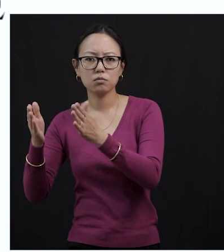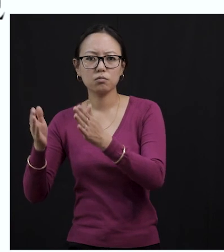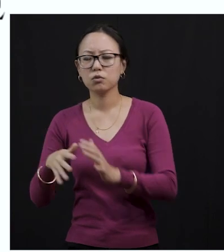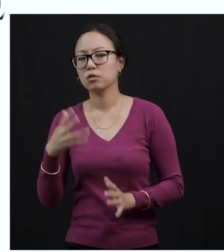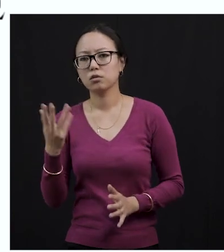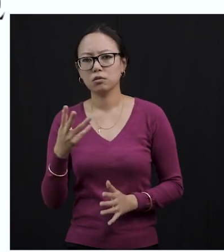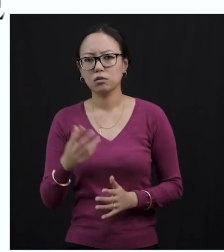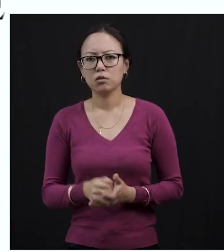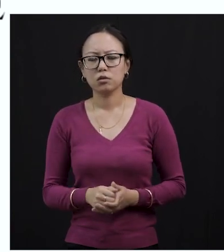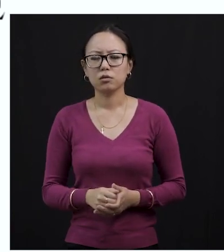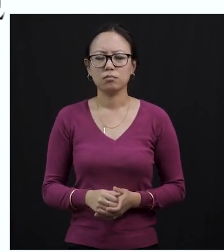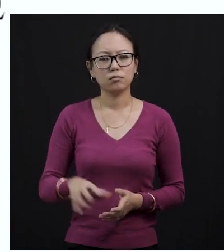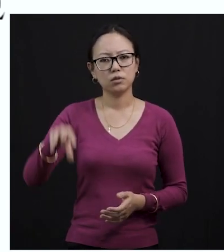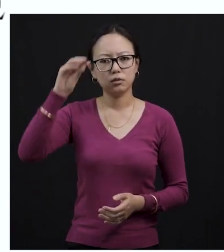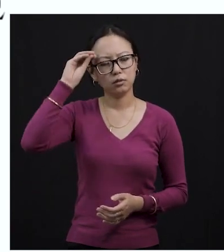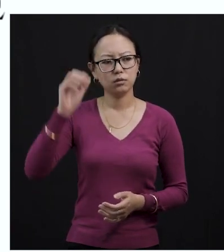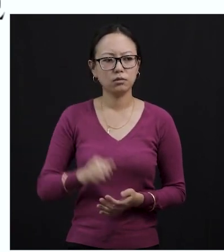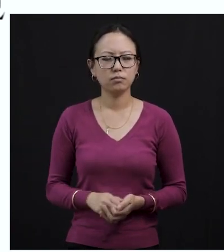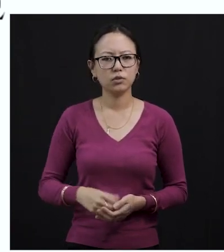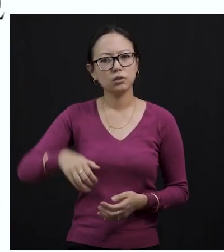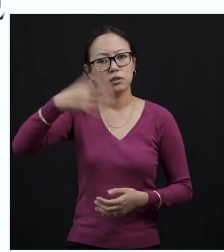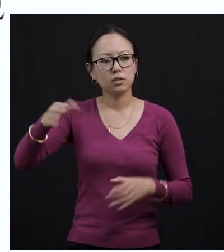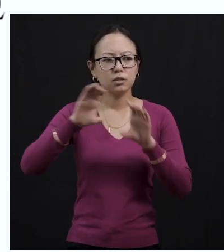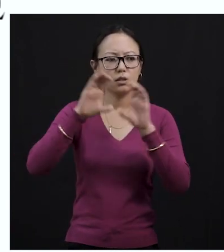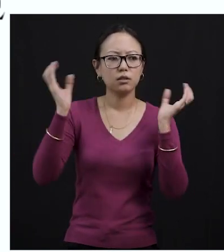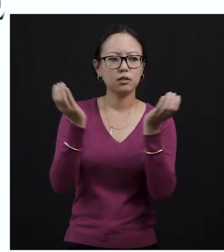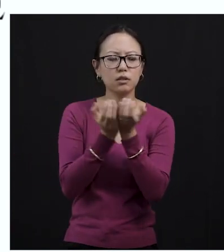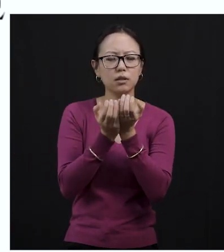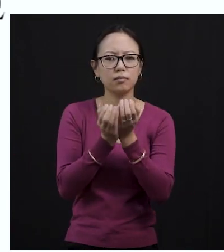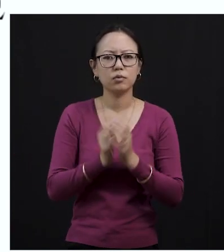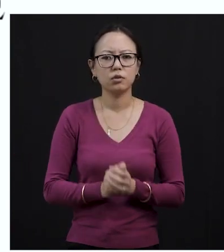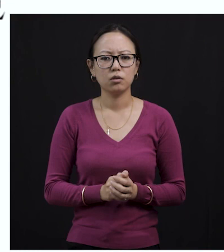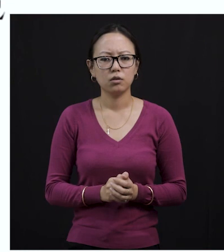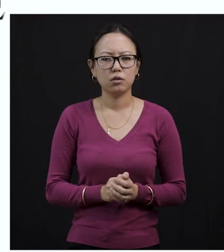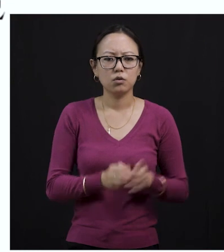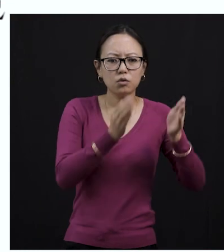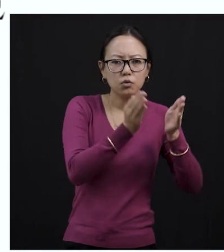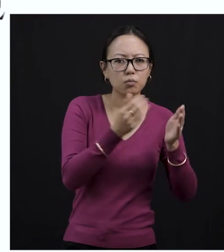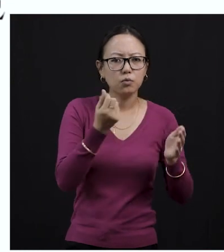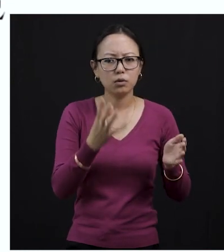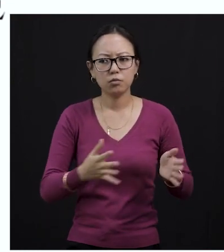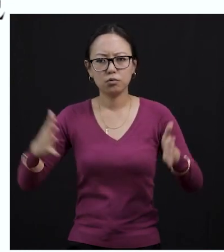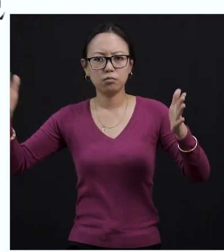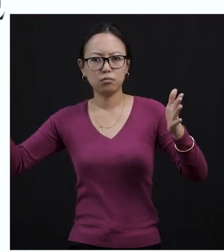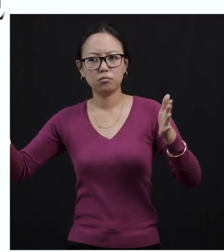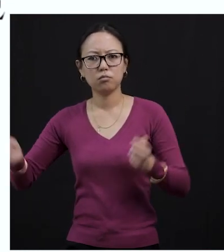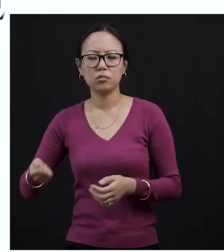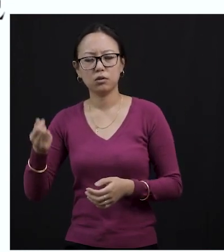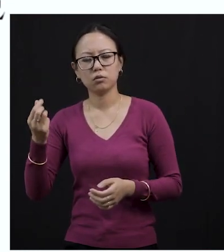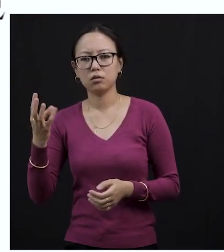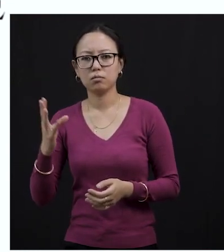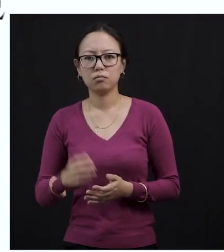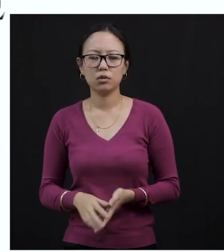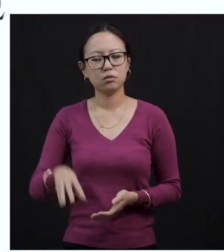finally, tomorrow in the next class we will be learning arrange the numbers from smallest to greatest and vice versa.